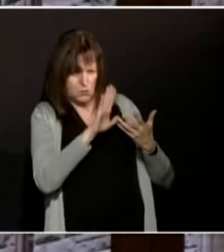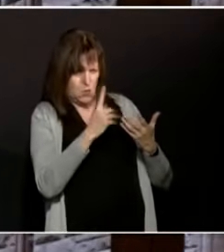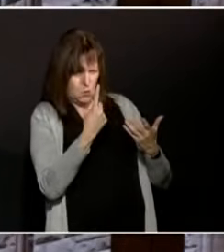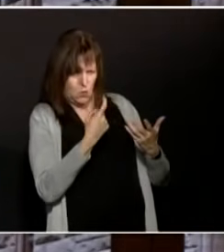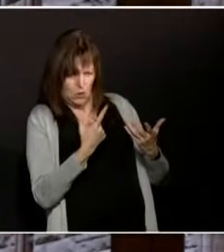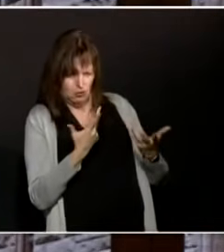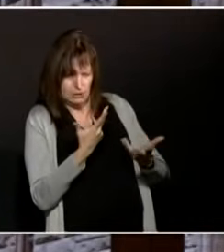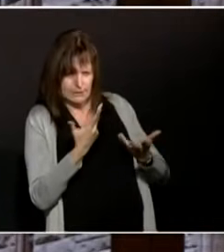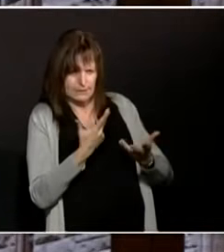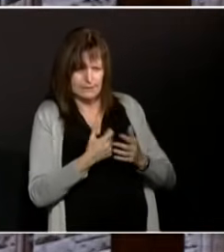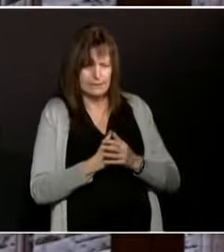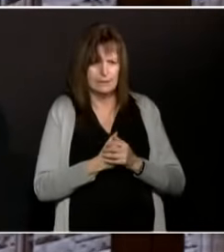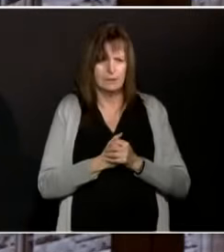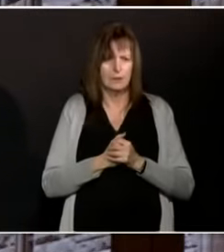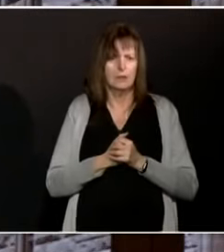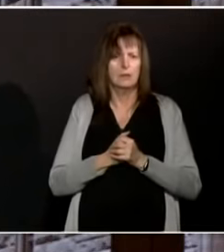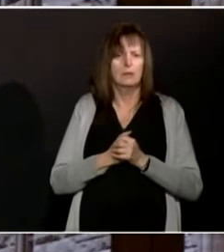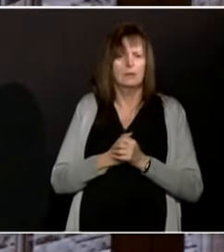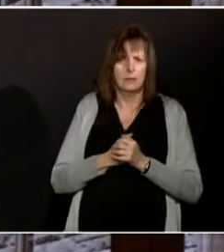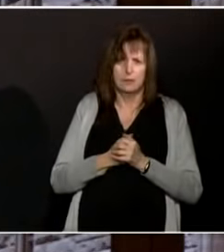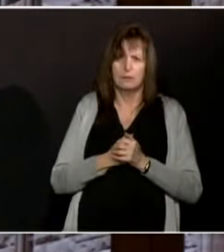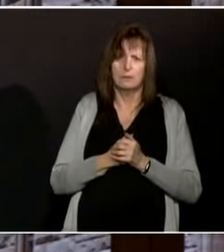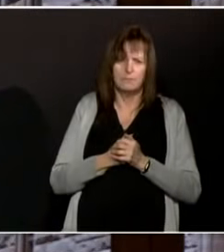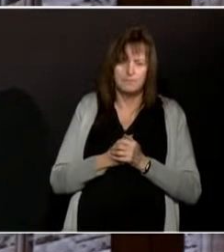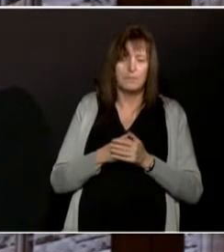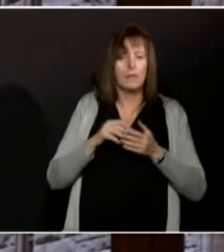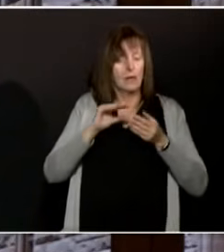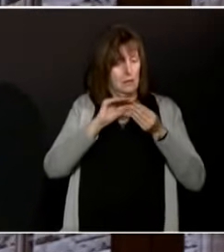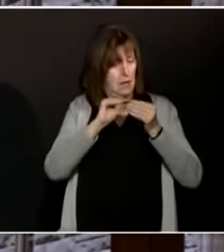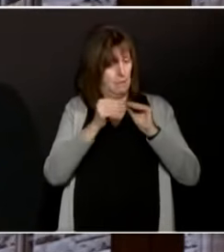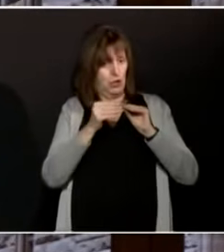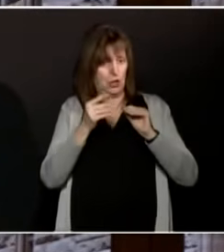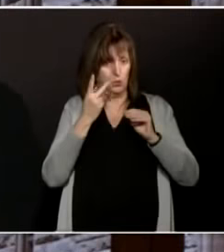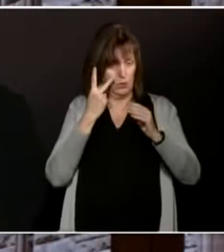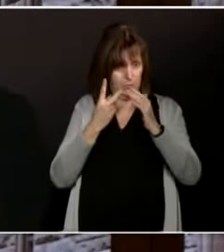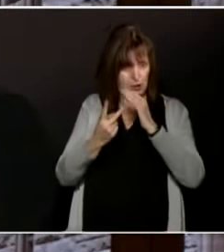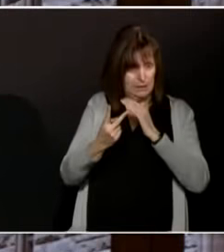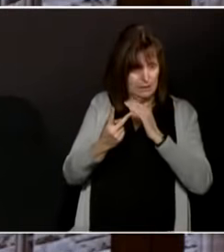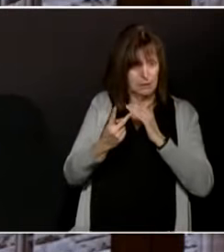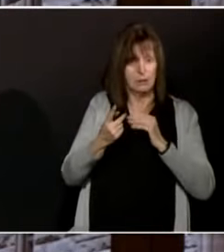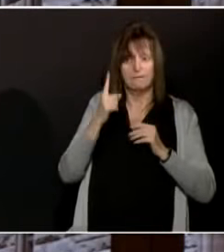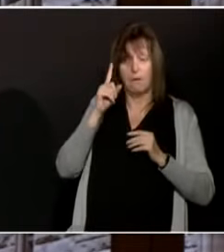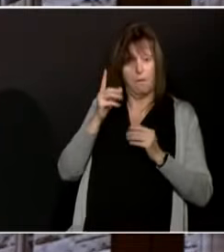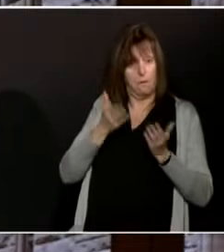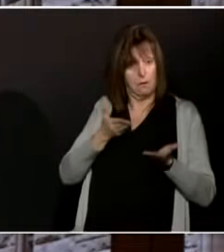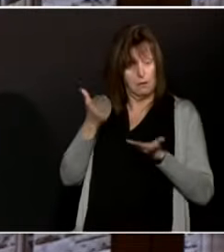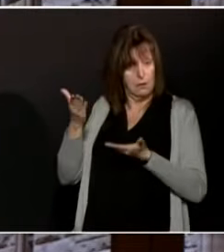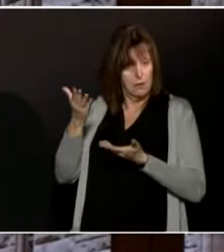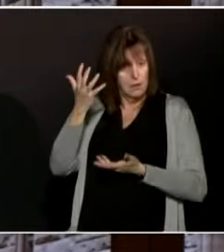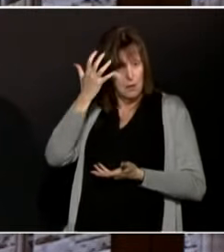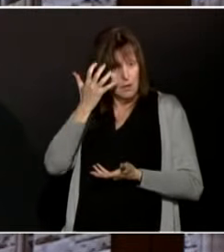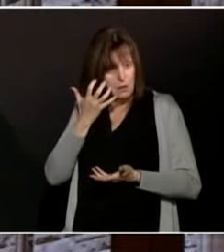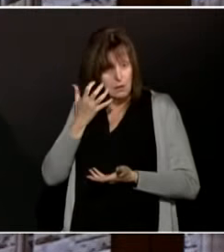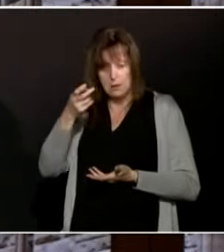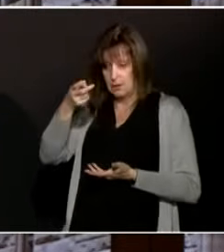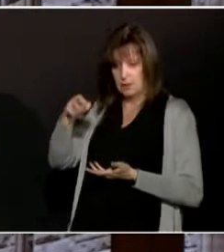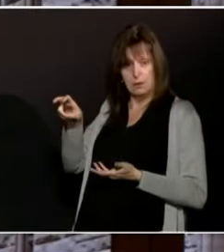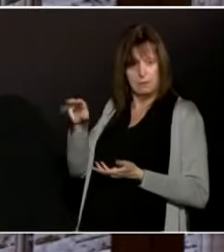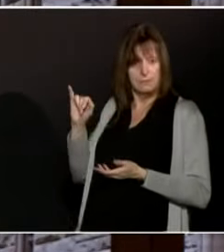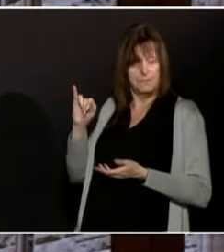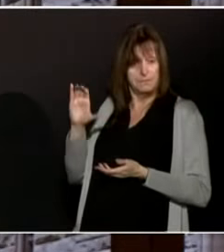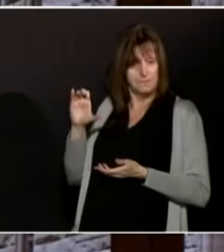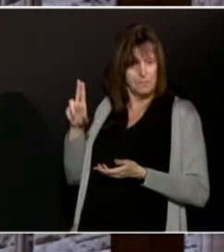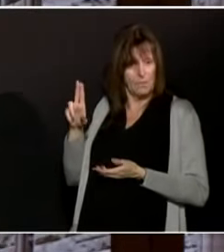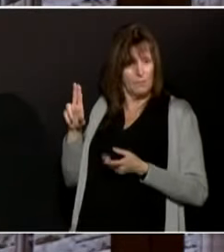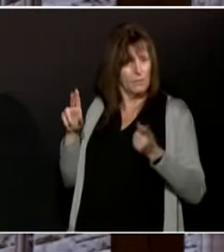numbers projected with the hospital, the intensive care unit, and with the public health measures, I think you're asking that because